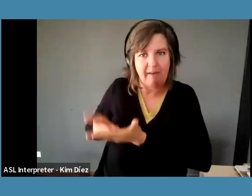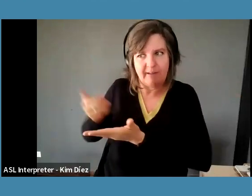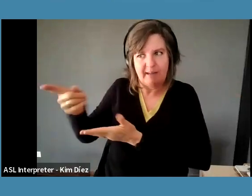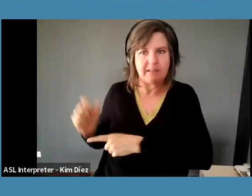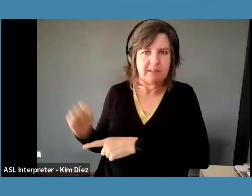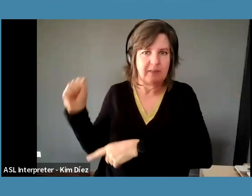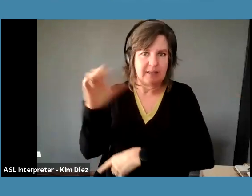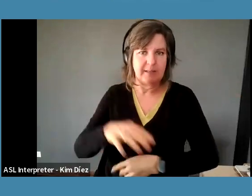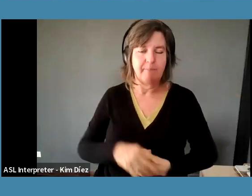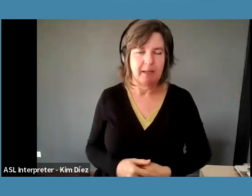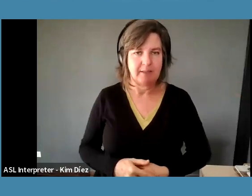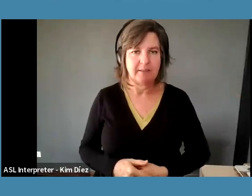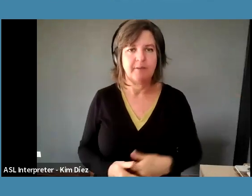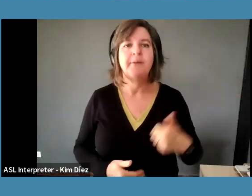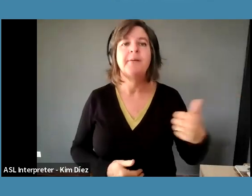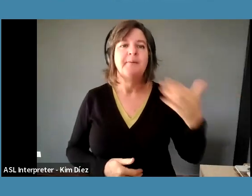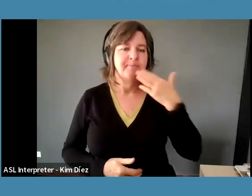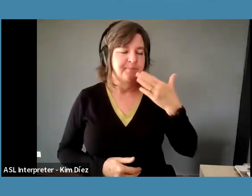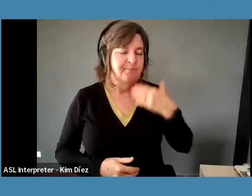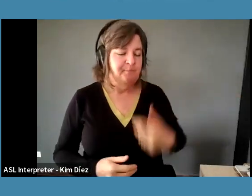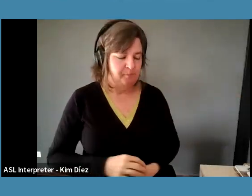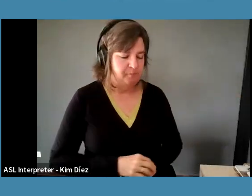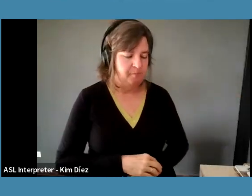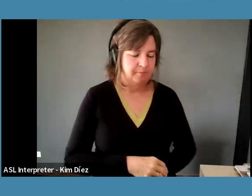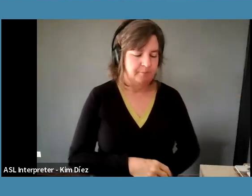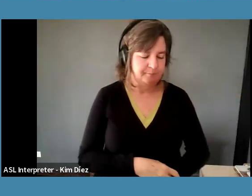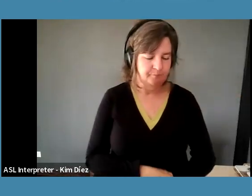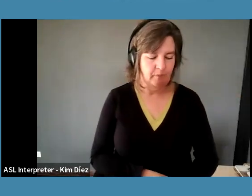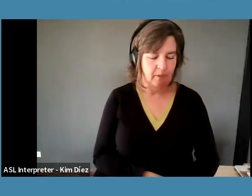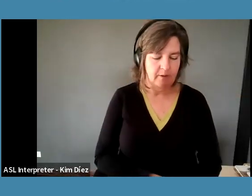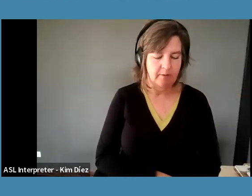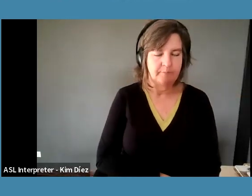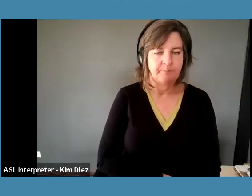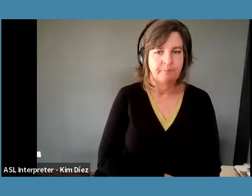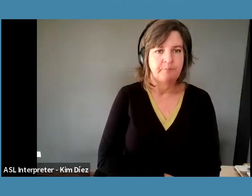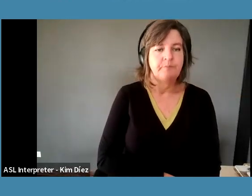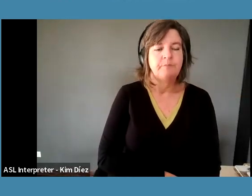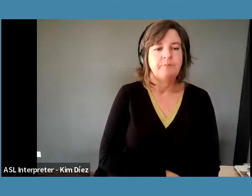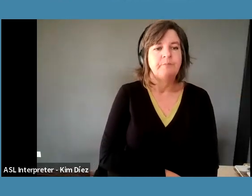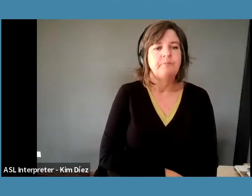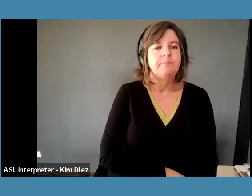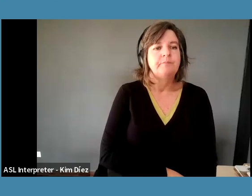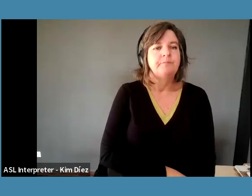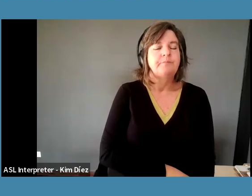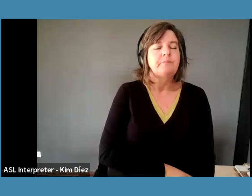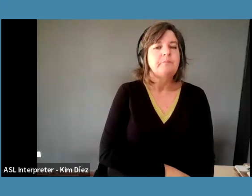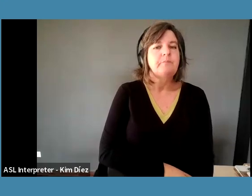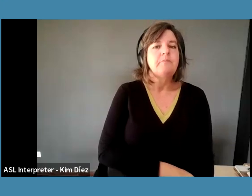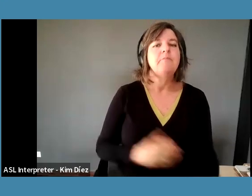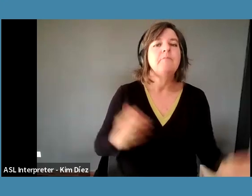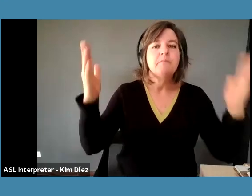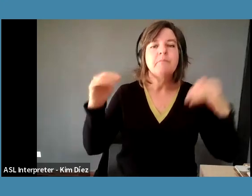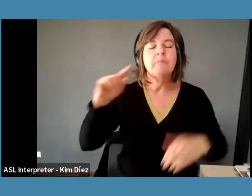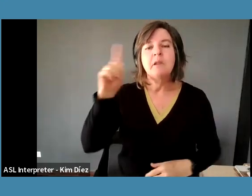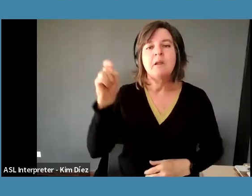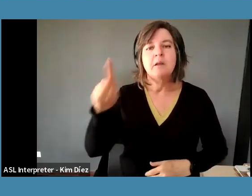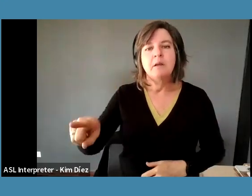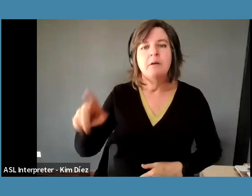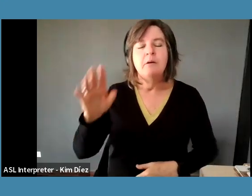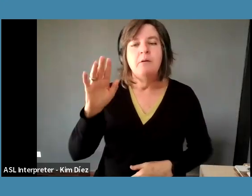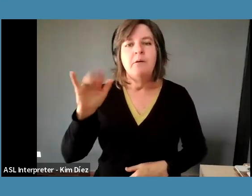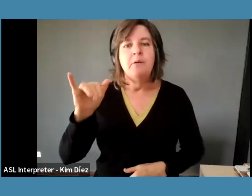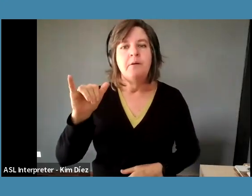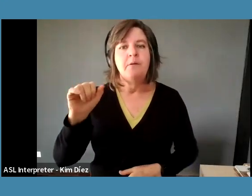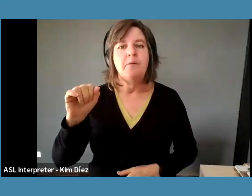All right, thank you. Um, okay, the next question is, what